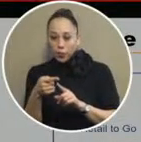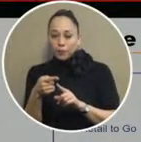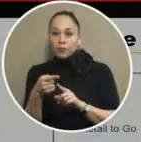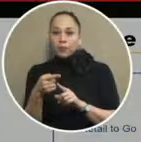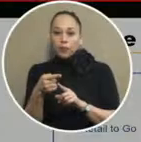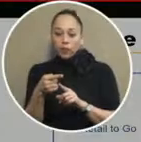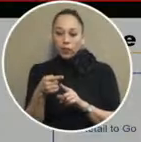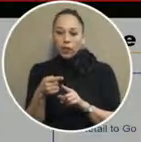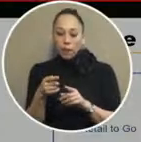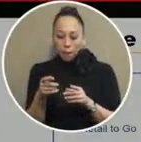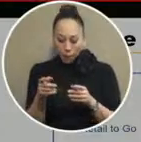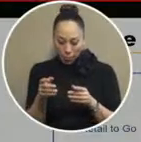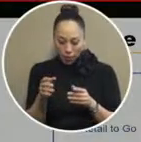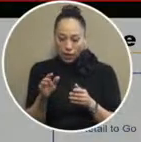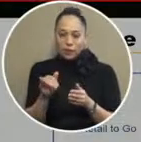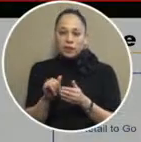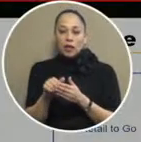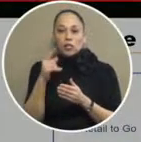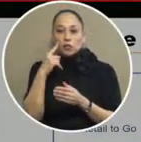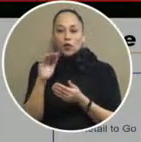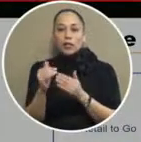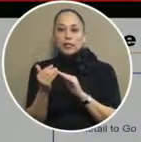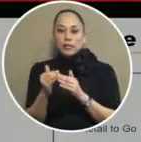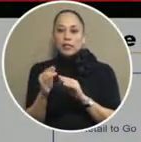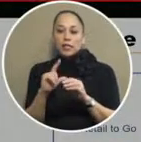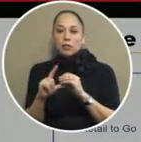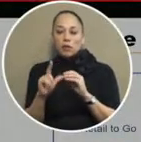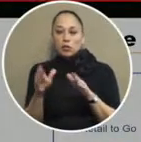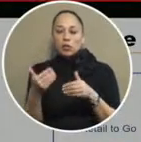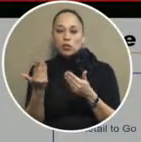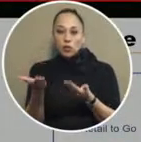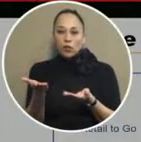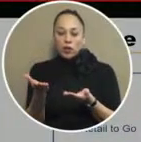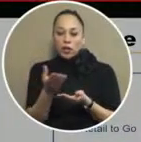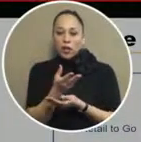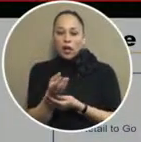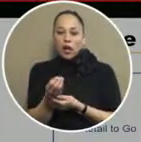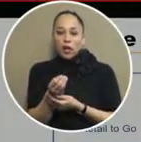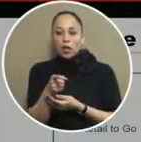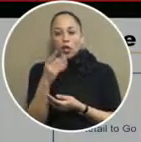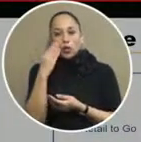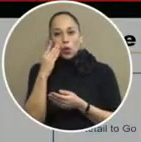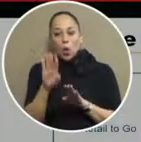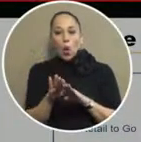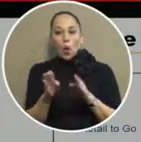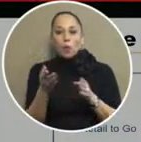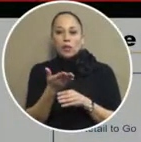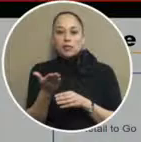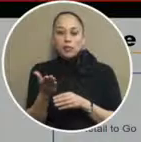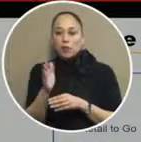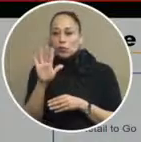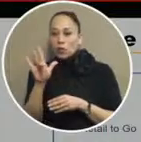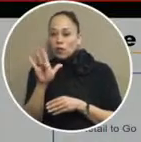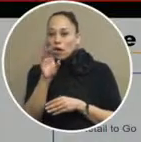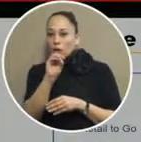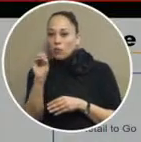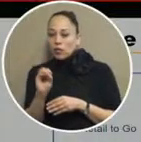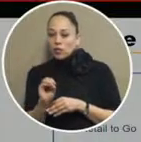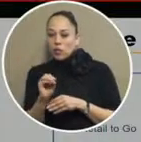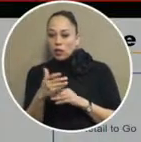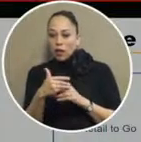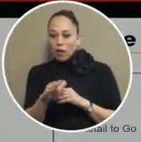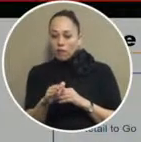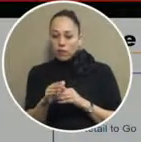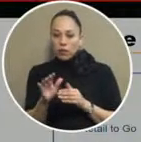about the city of El Paso offerings. Right. And opening something up at 25% after we've let